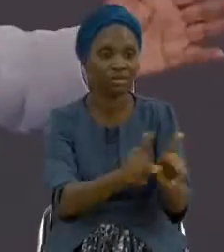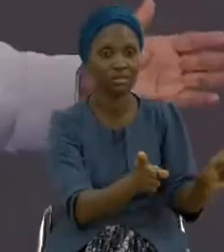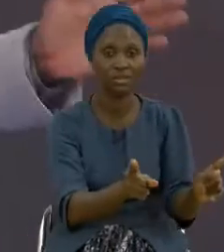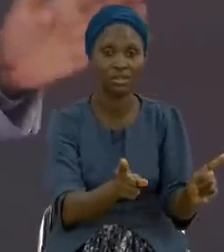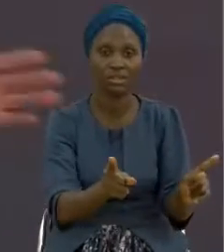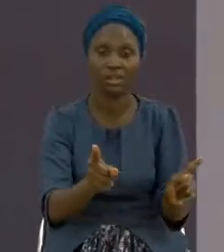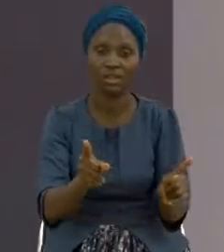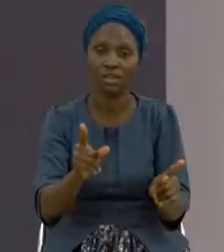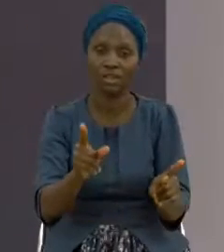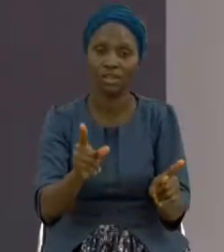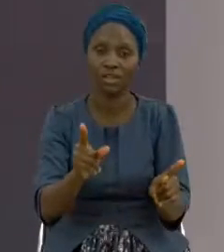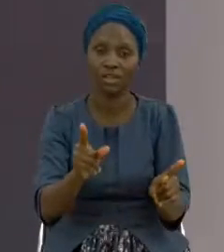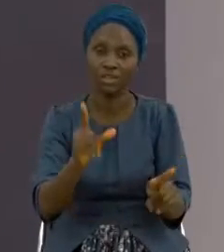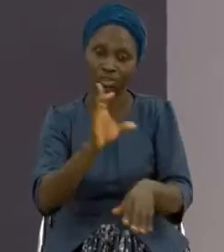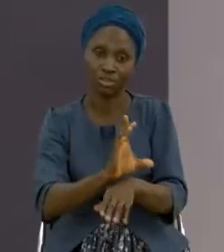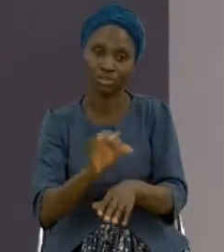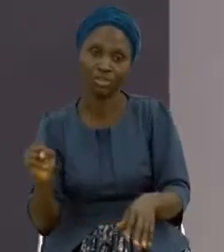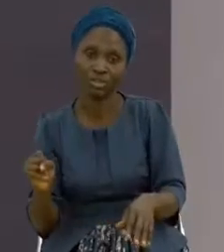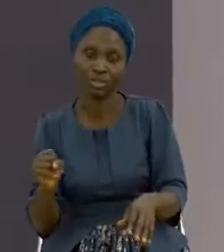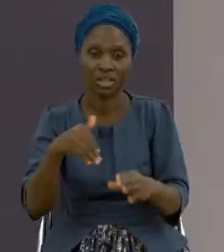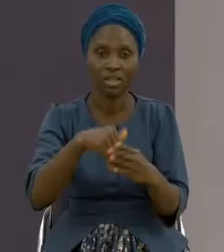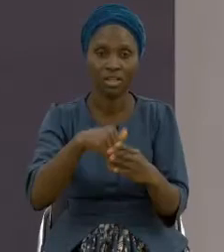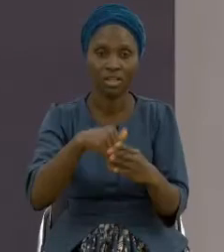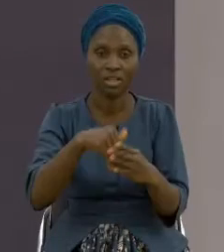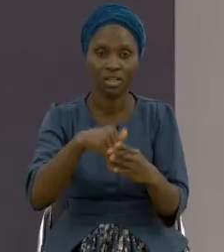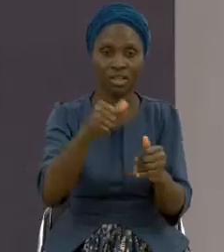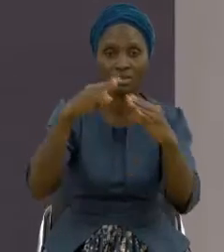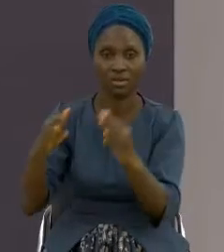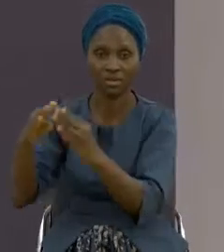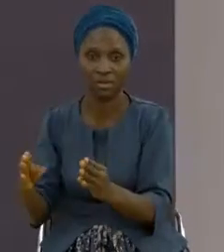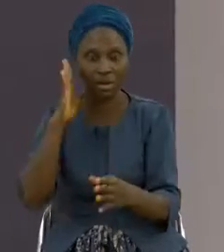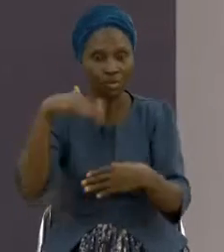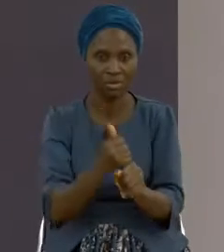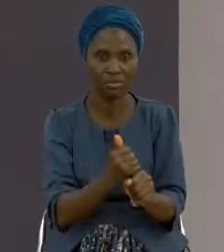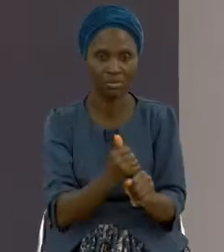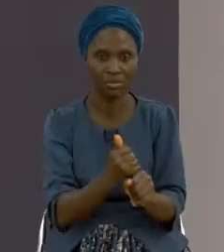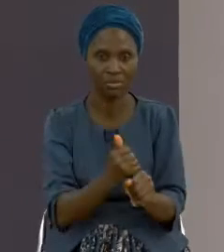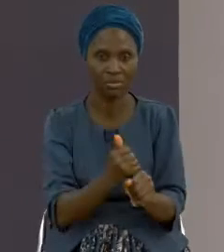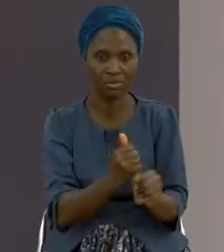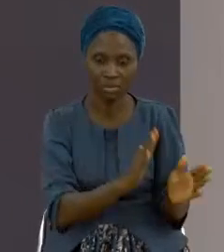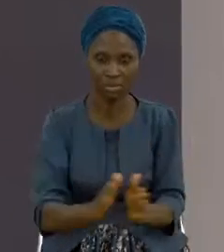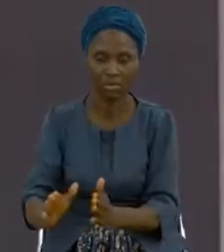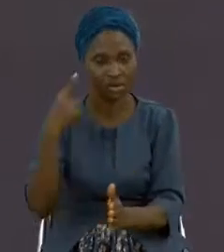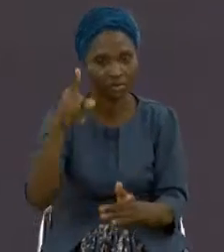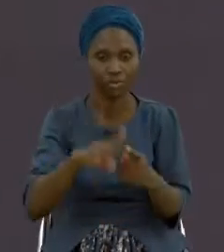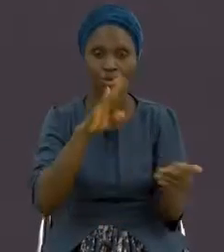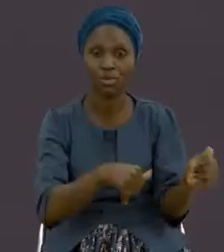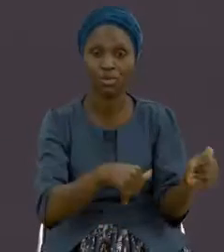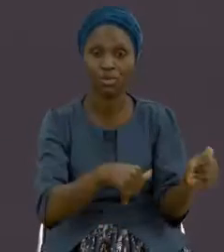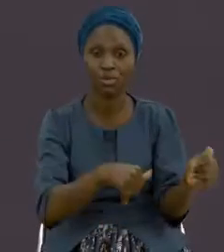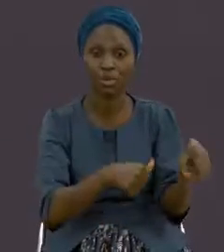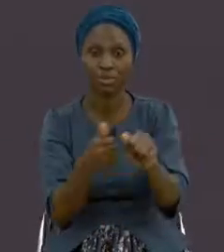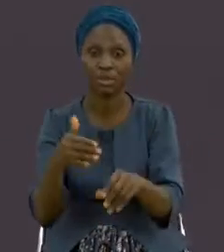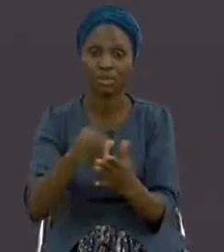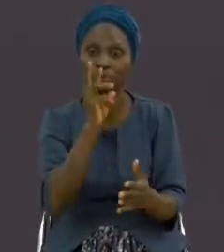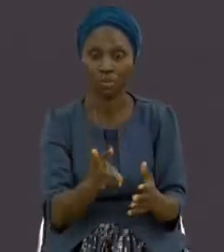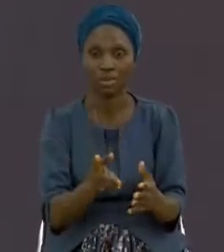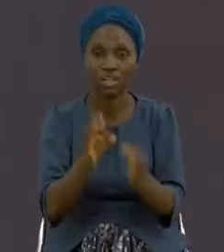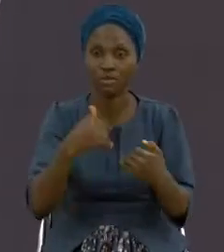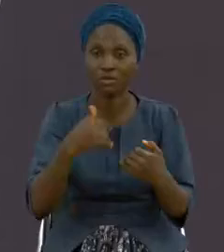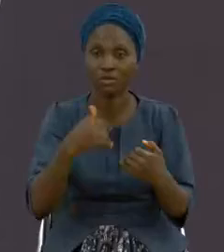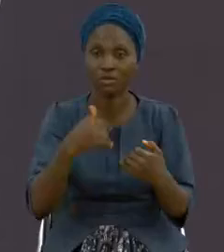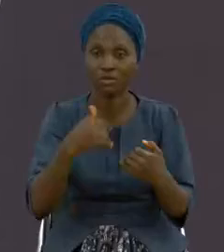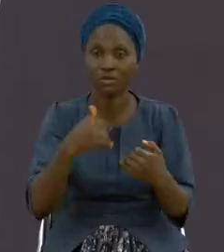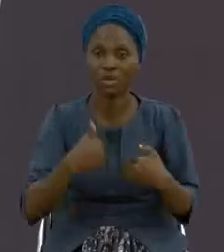make arrangement for you to be baptized in water if you have not been baptized in water. He that believeth and